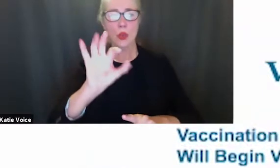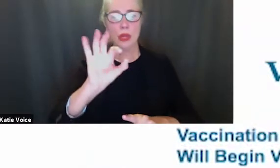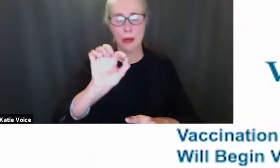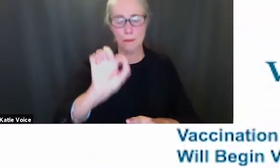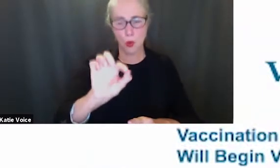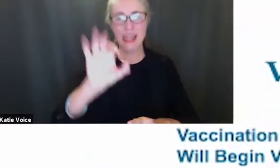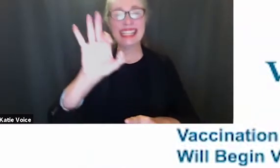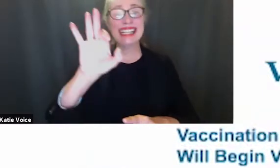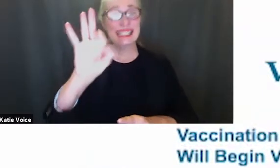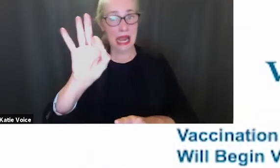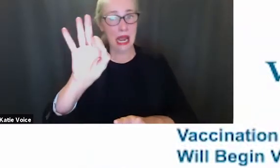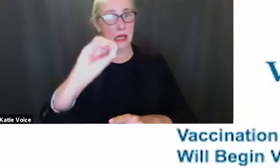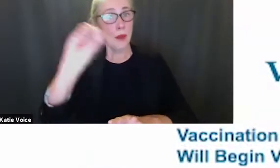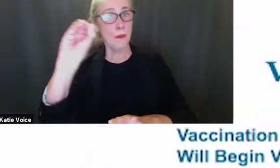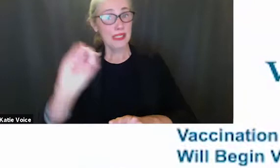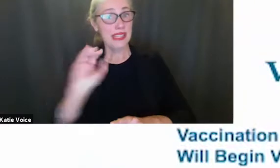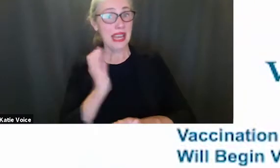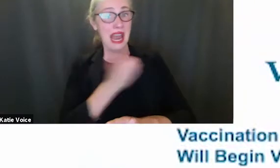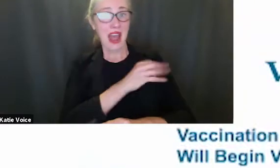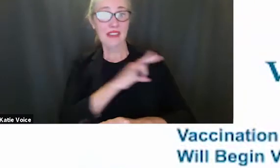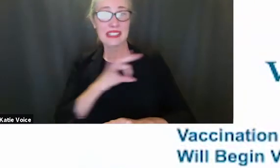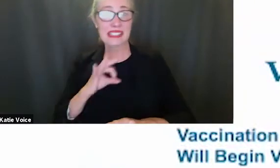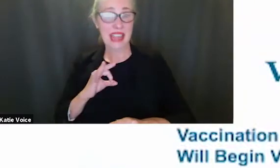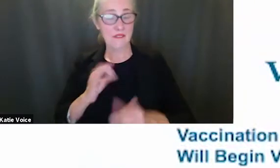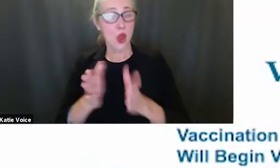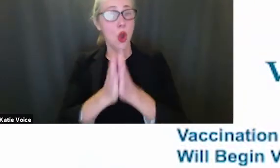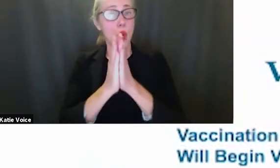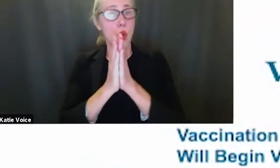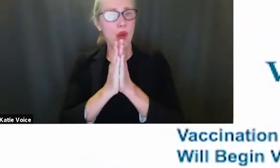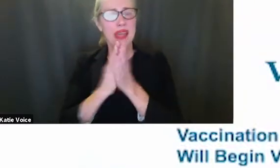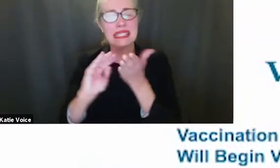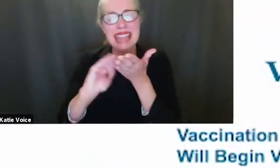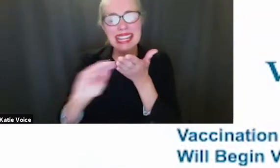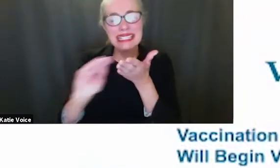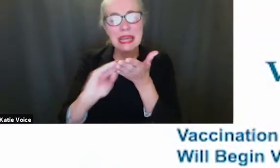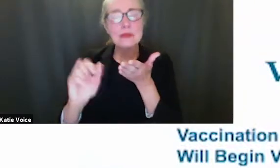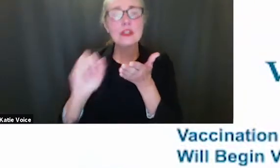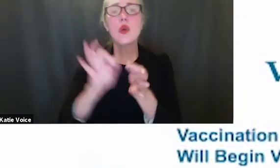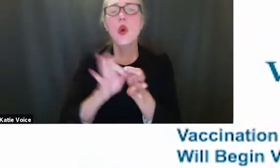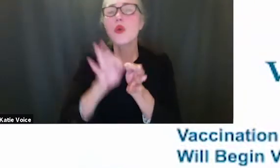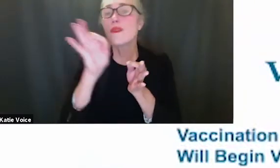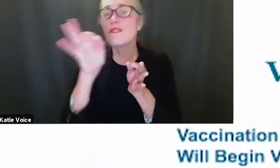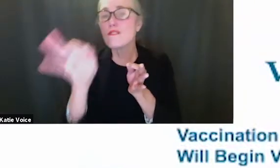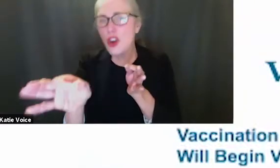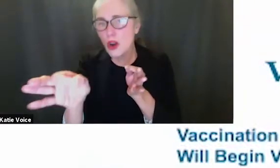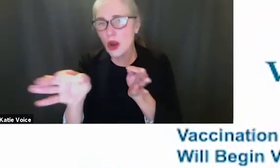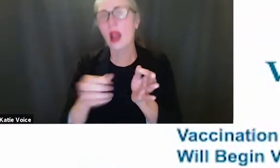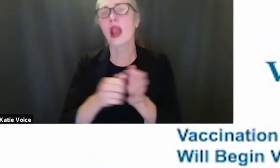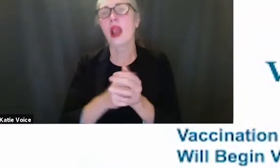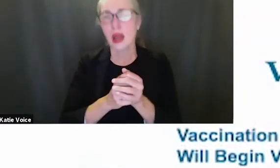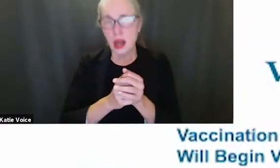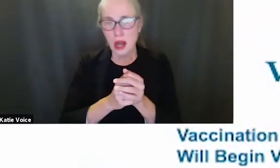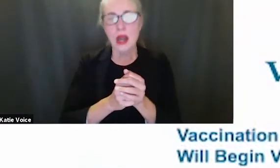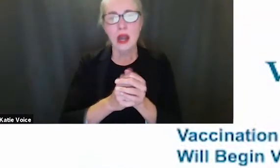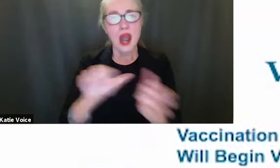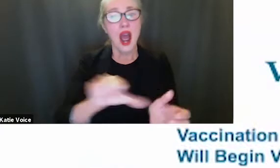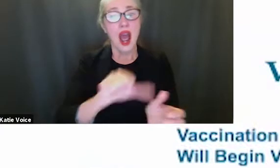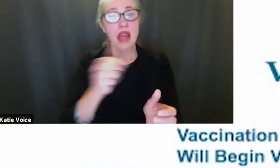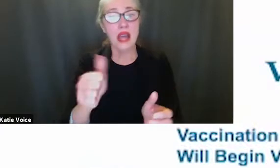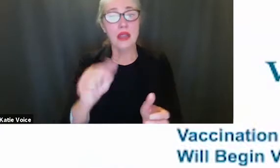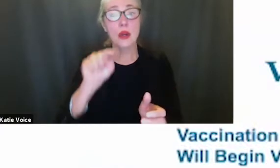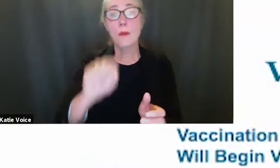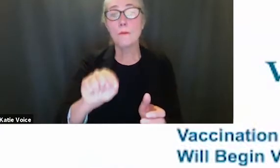an exemption or a deferral of the vaccination requirement. Another 0.3% or